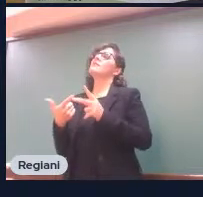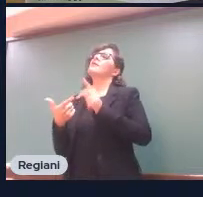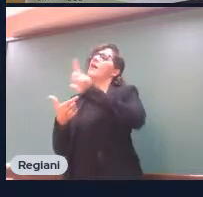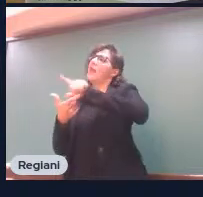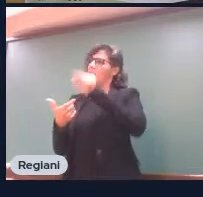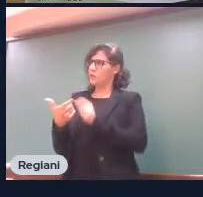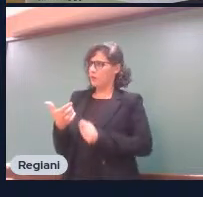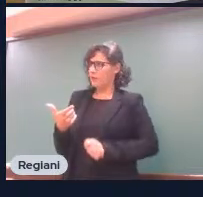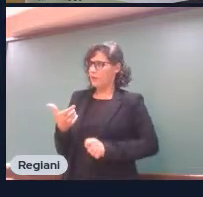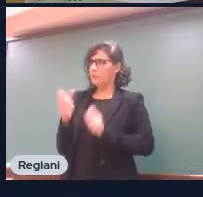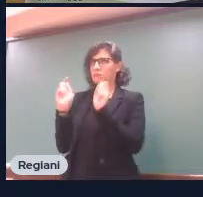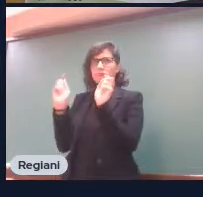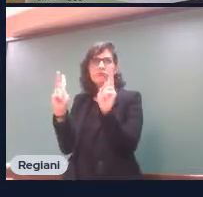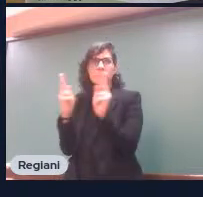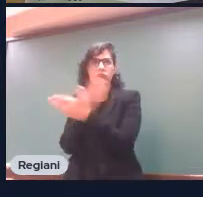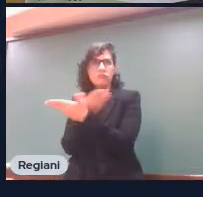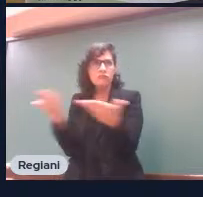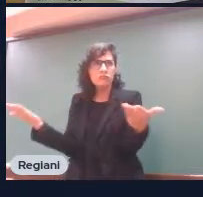Ok?